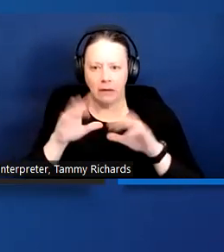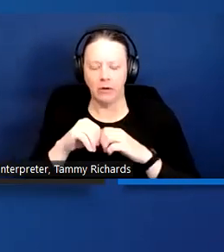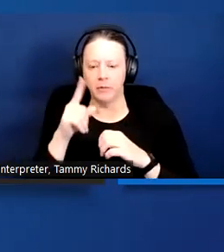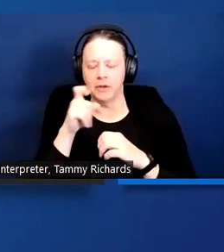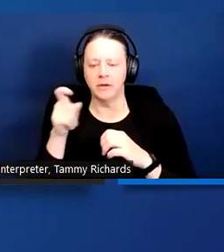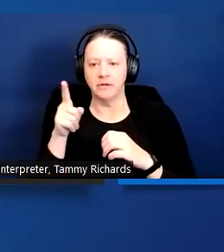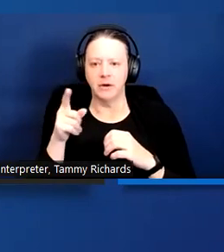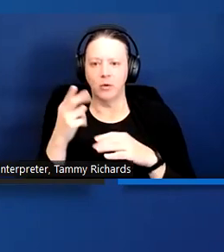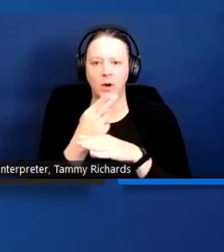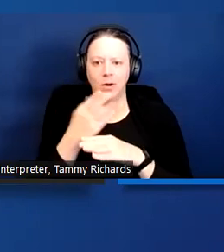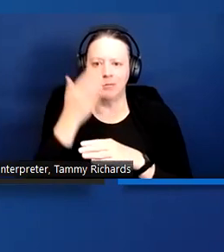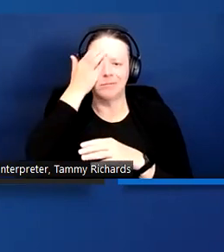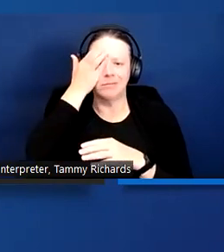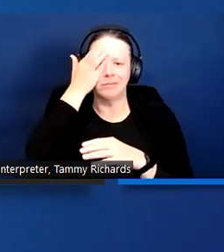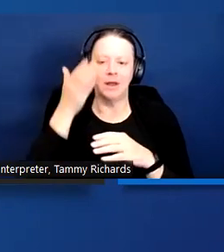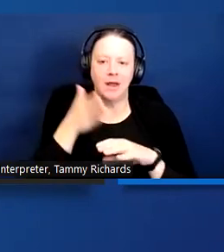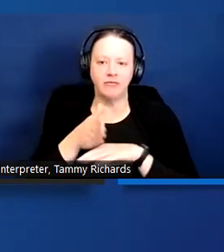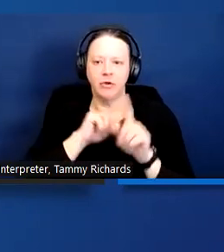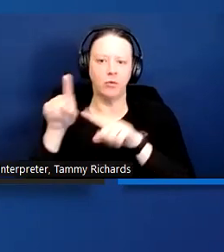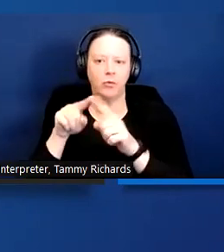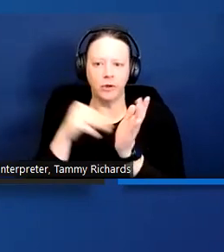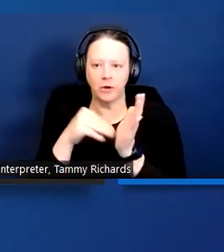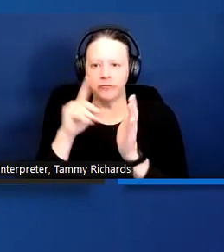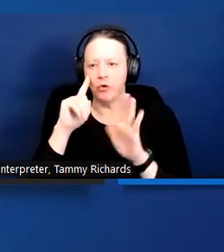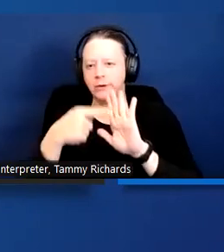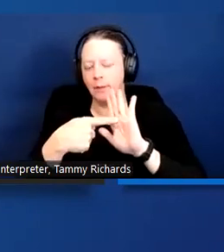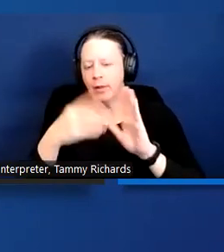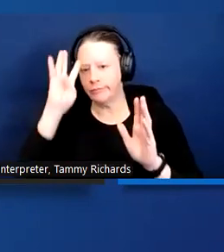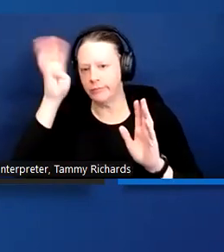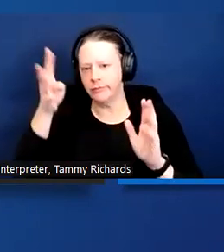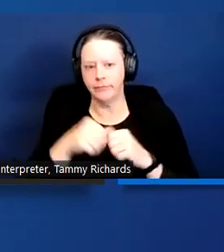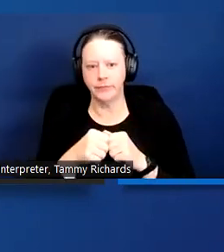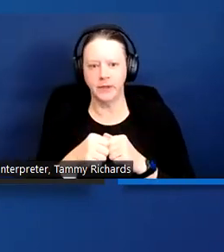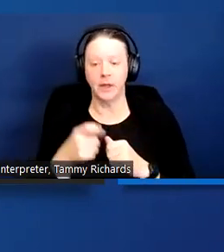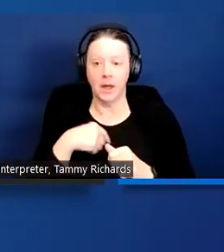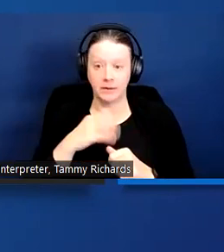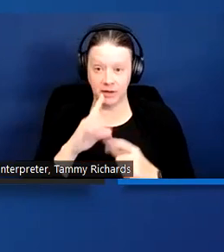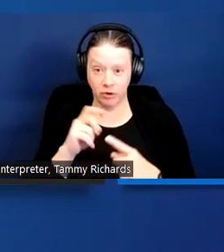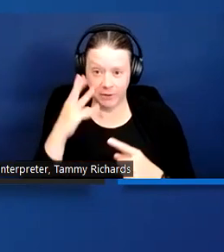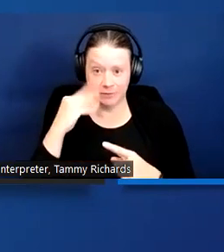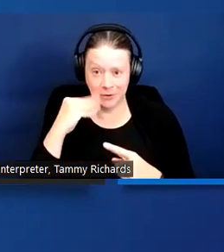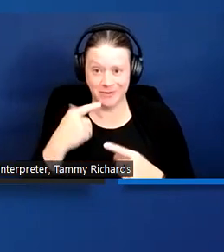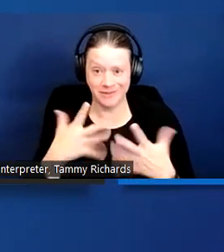they're wearing a bandage after going to the doctor. I speak from experience there.